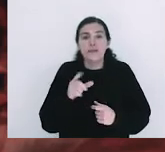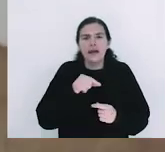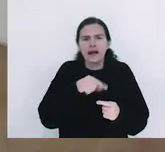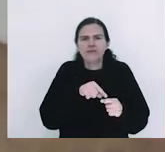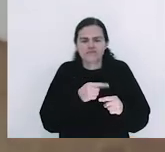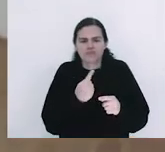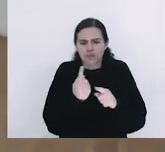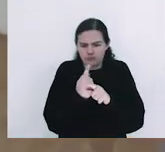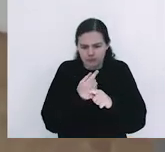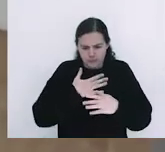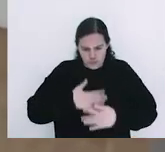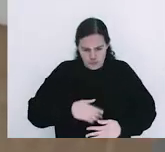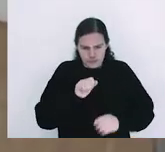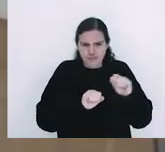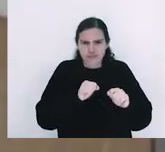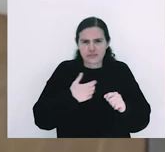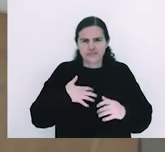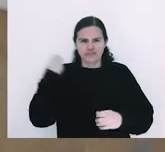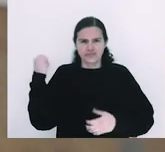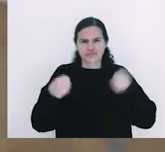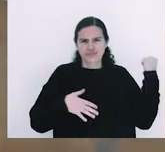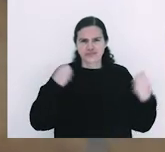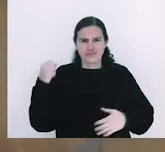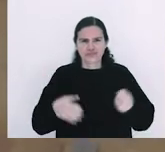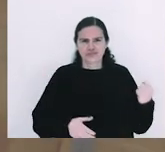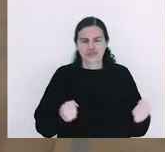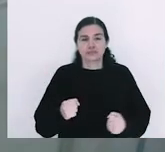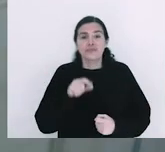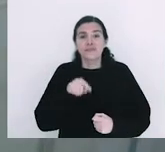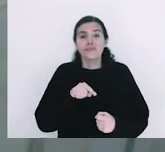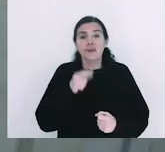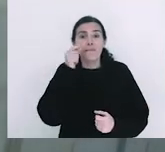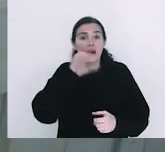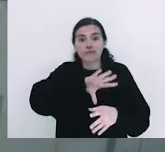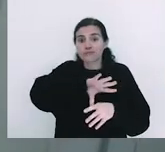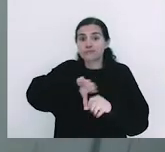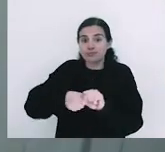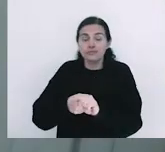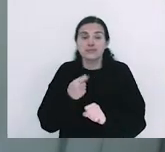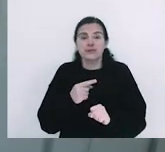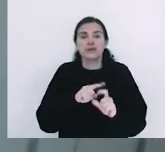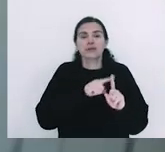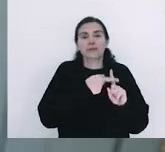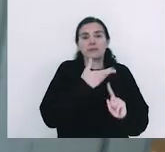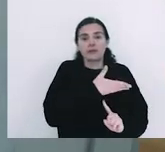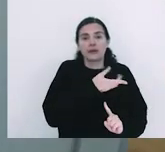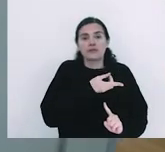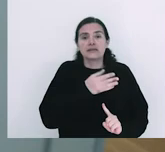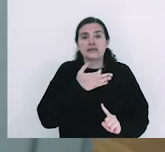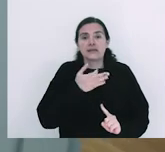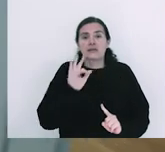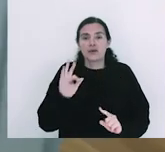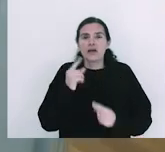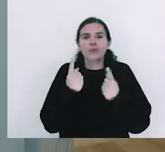limbs that have been dismembered. With the destruction of the father from 1974,